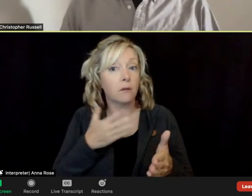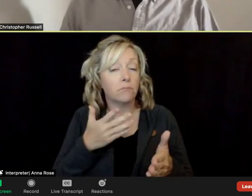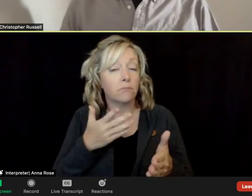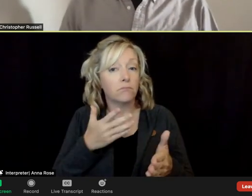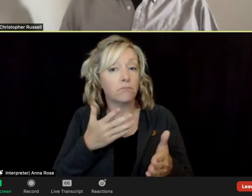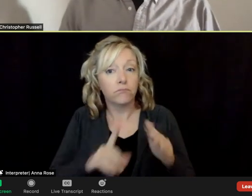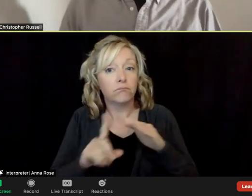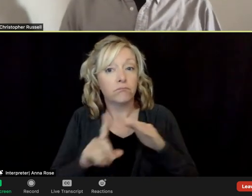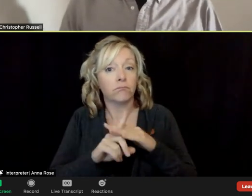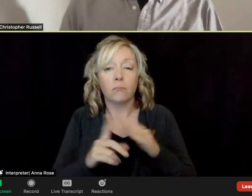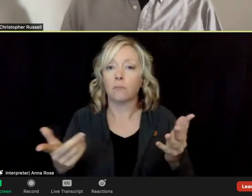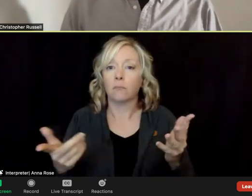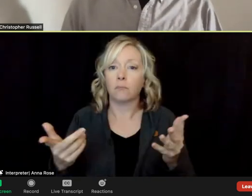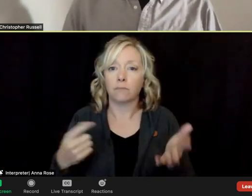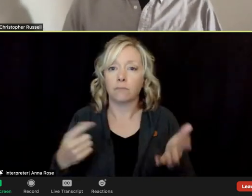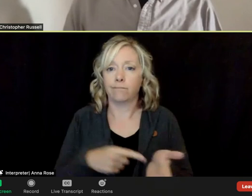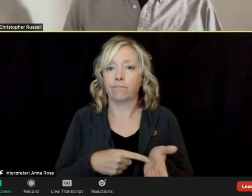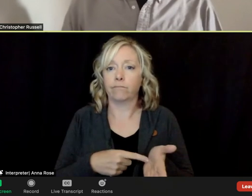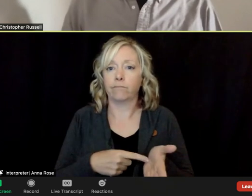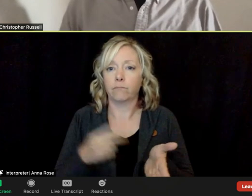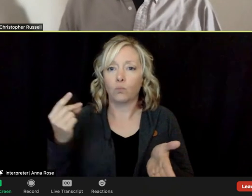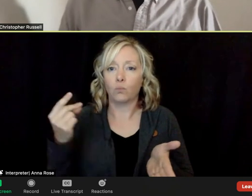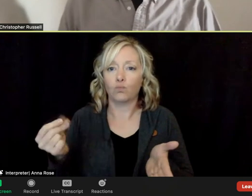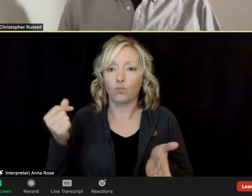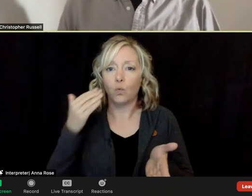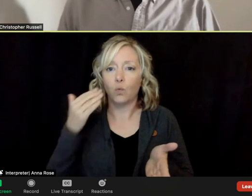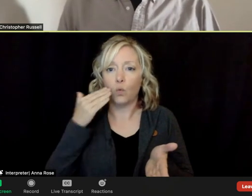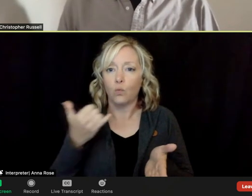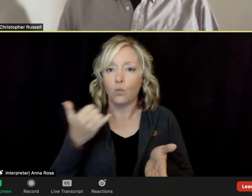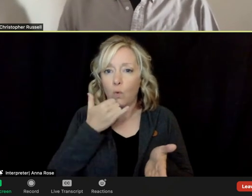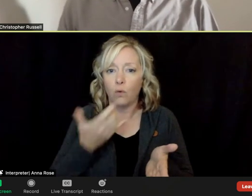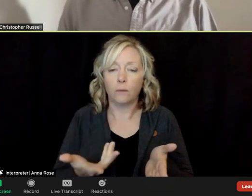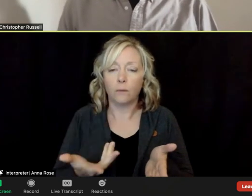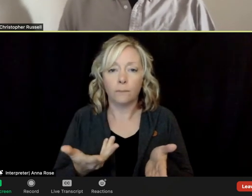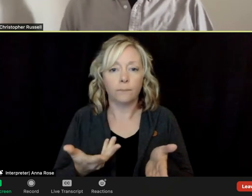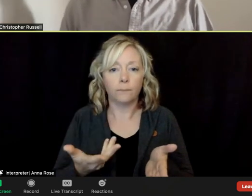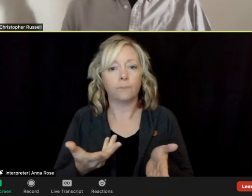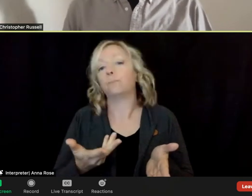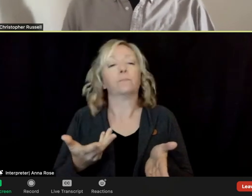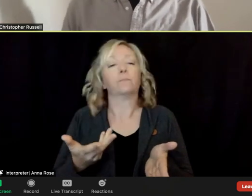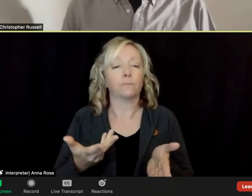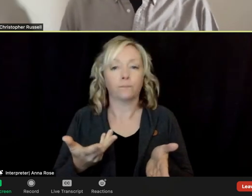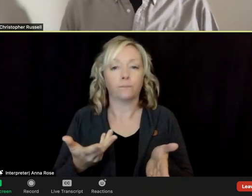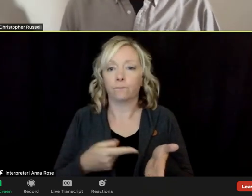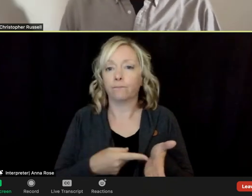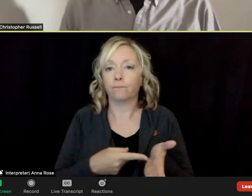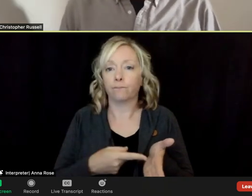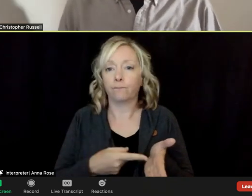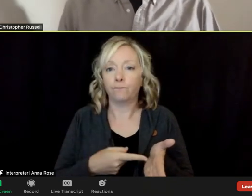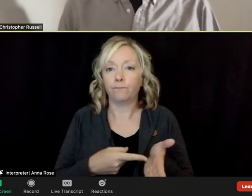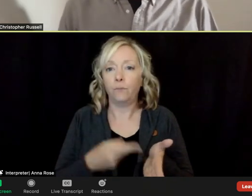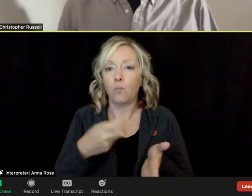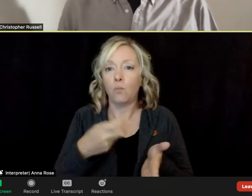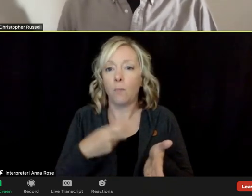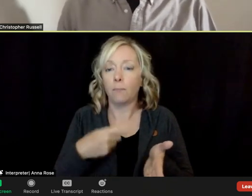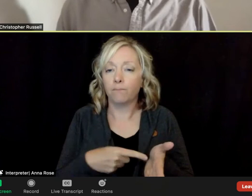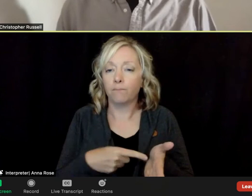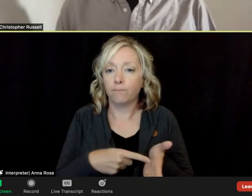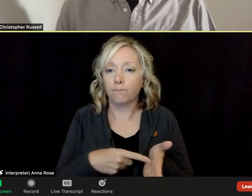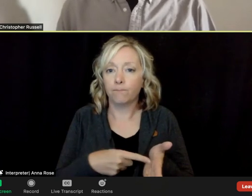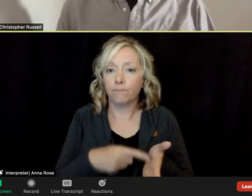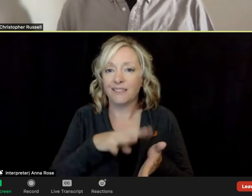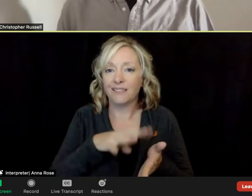And I'm glad I did that, because all I had to do was look at the schedule in order to recognize what the problem was. The problem